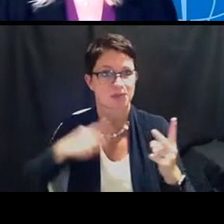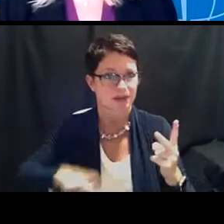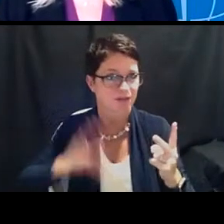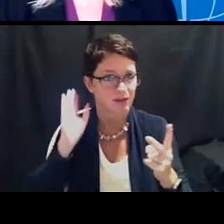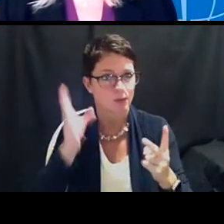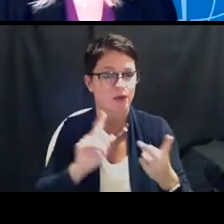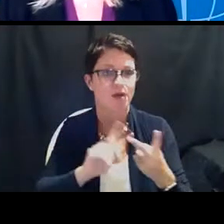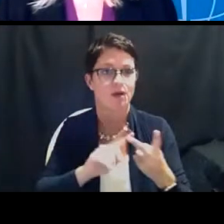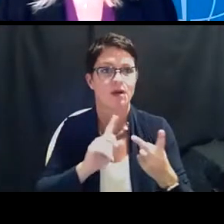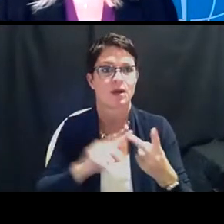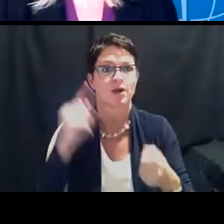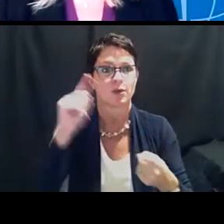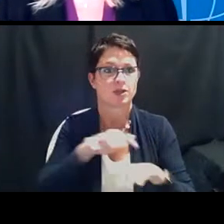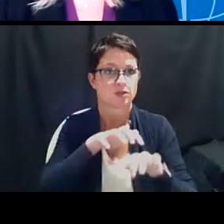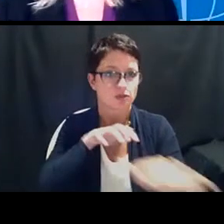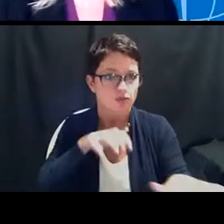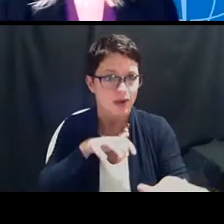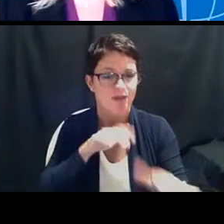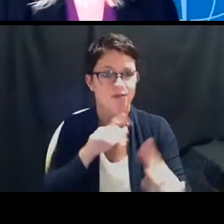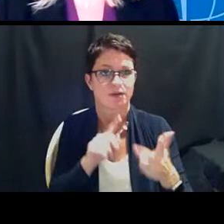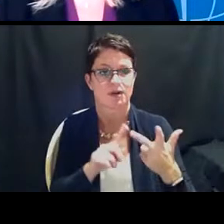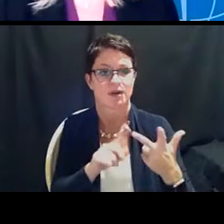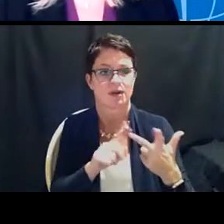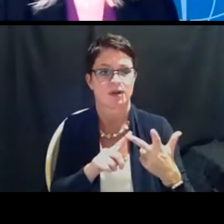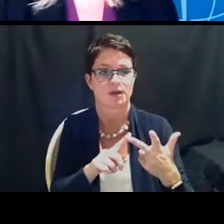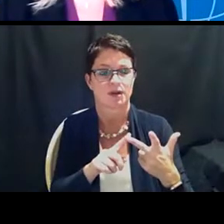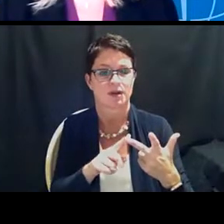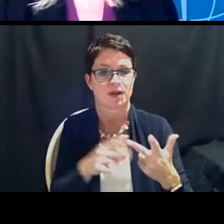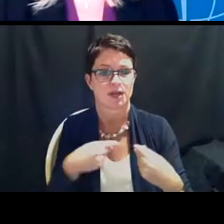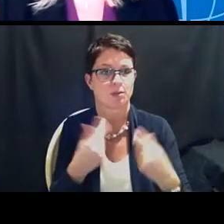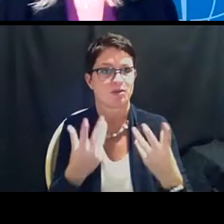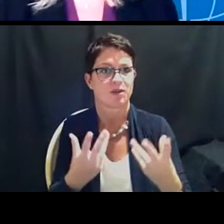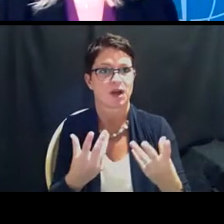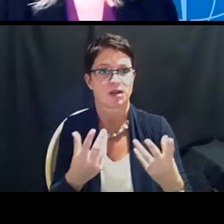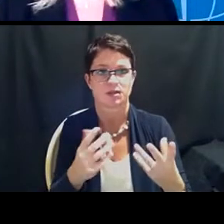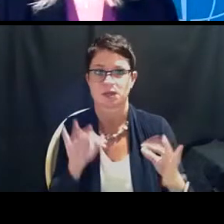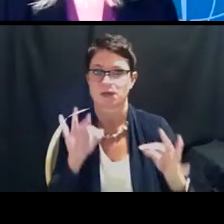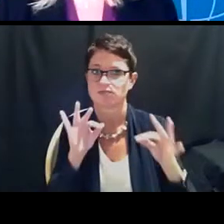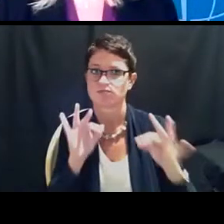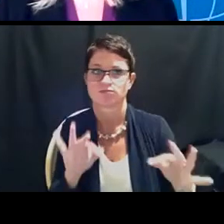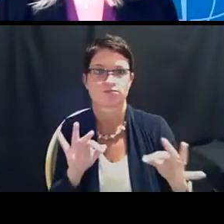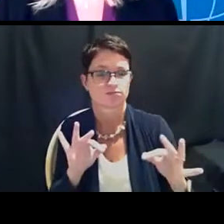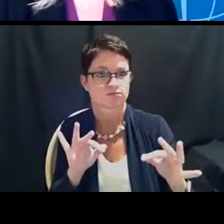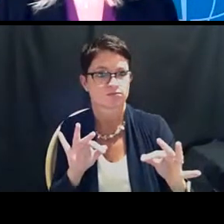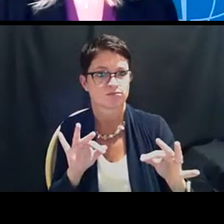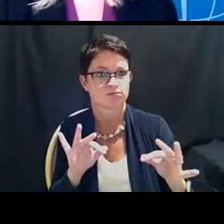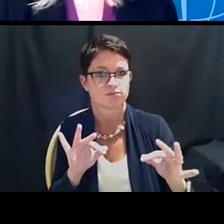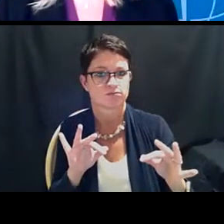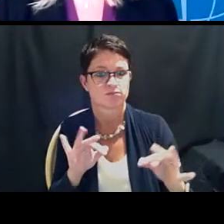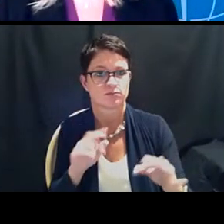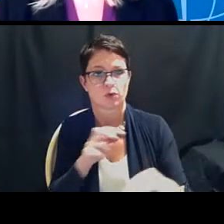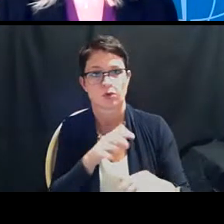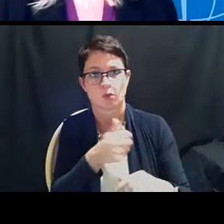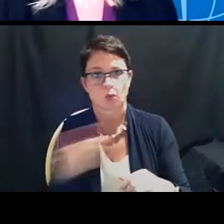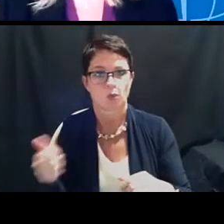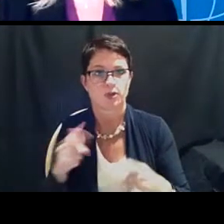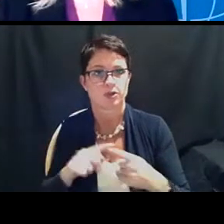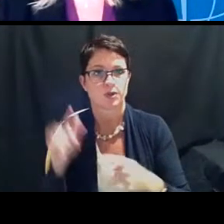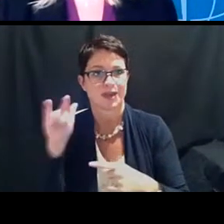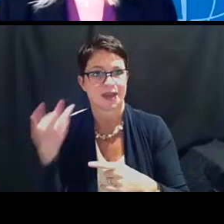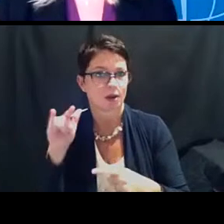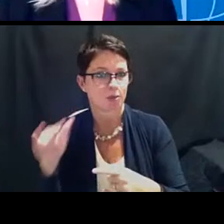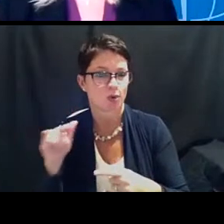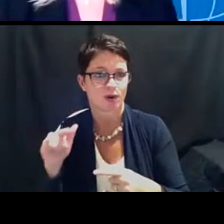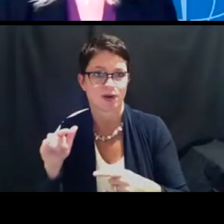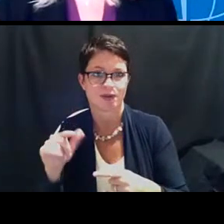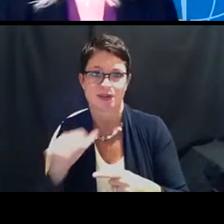it reduces traffic, and it creates a viable route to the airport that's not